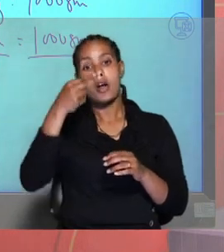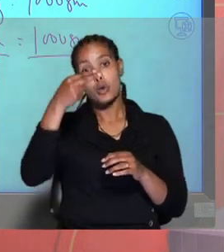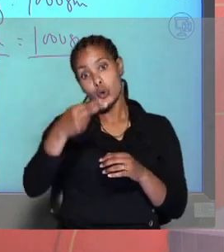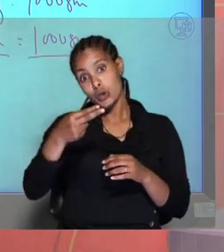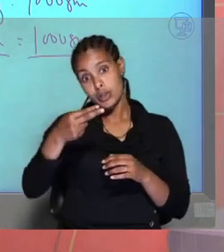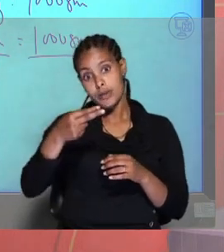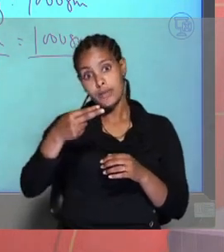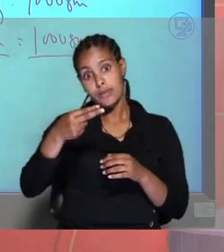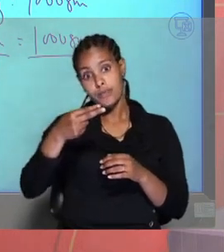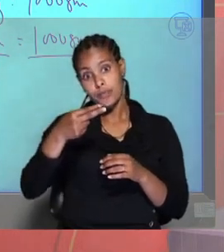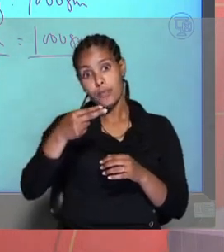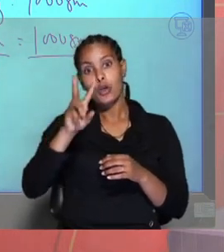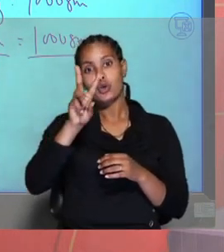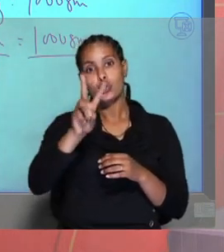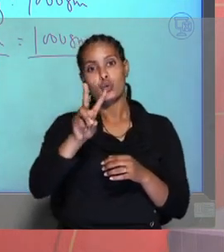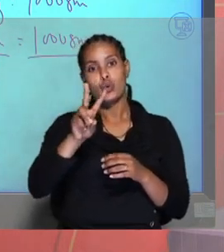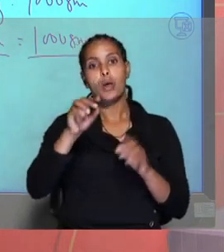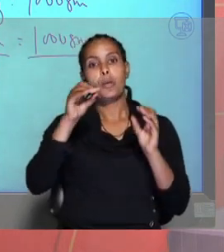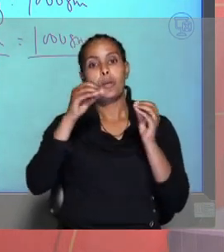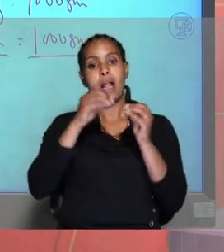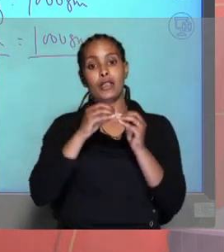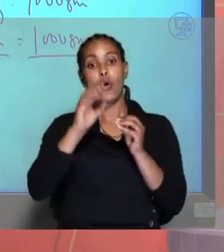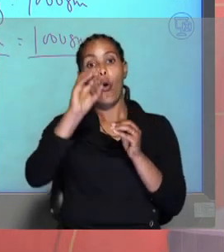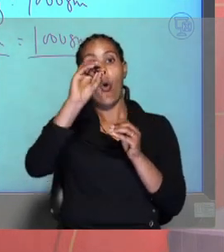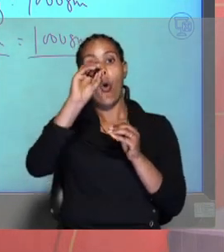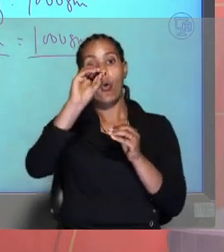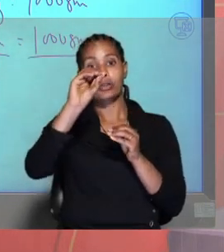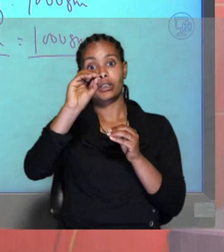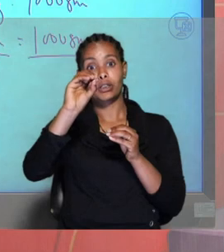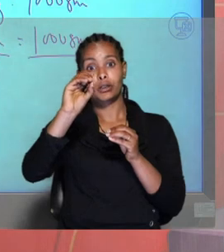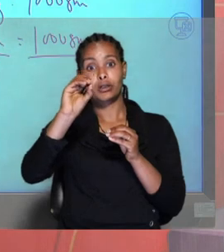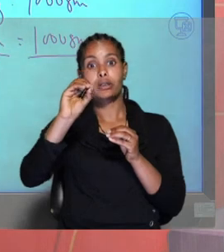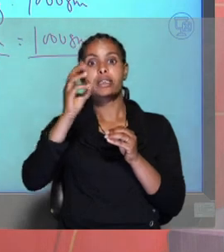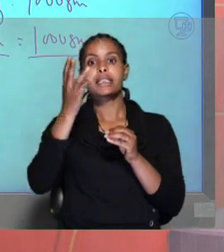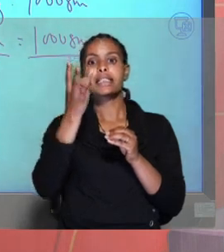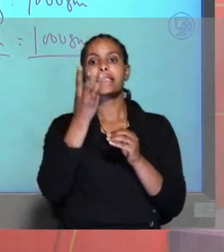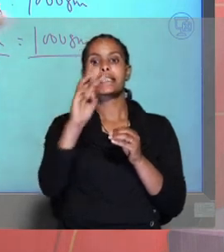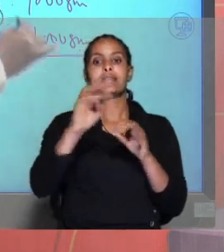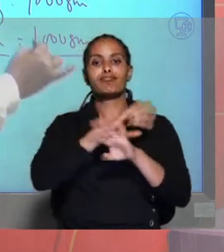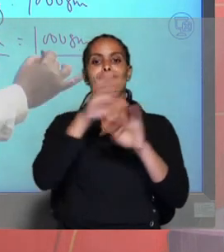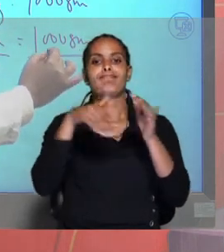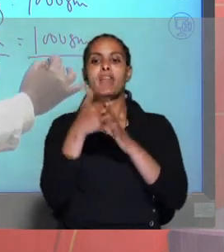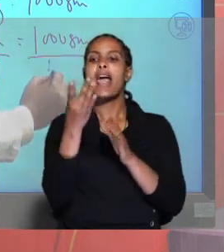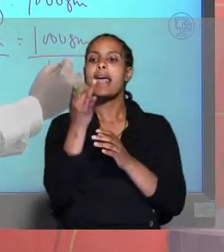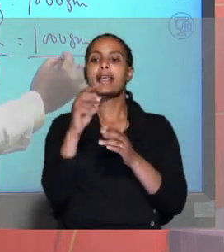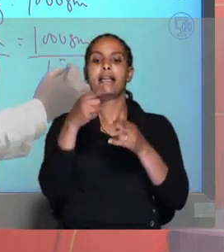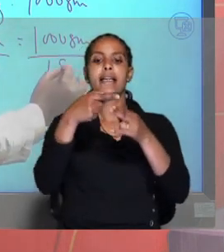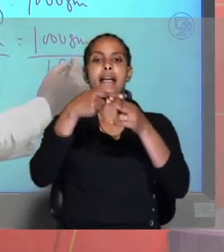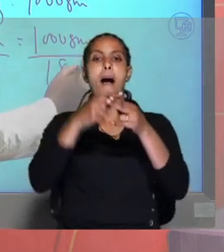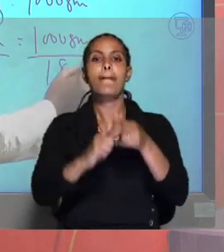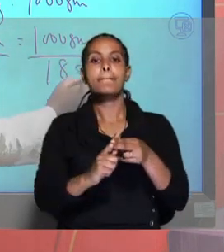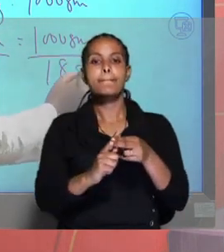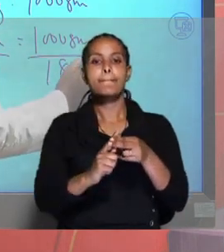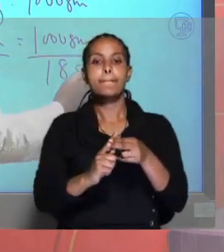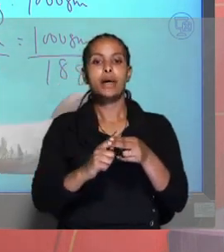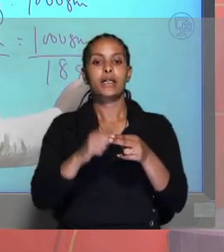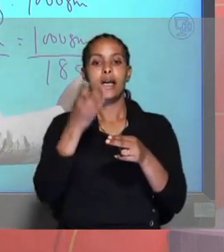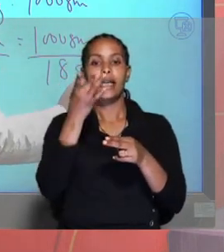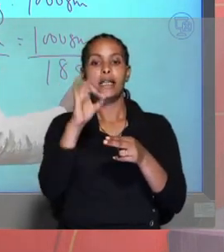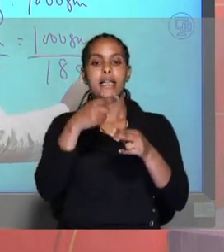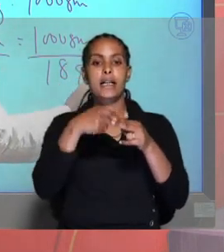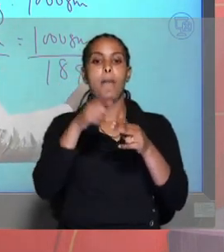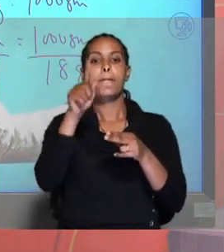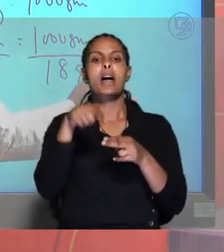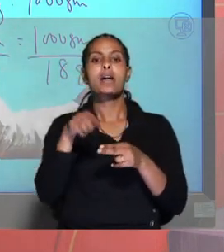Hydrogen 2 plus oxygen 16 is 18 gram per mole. 18 gram